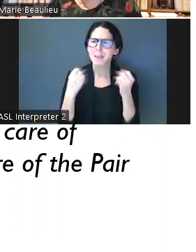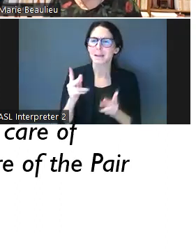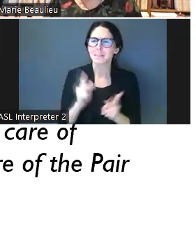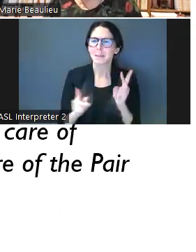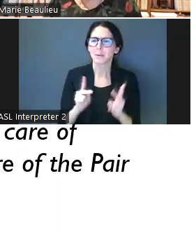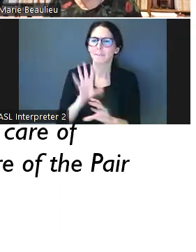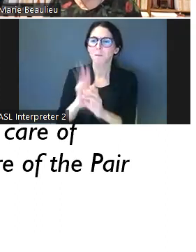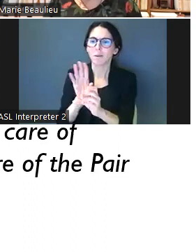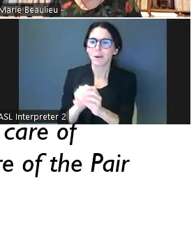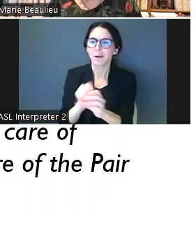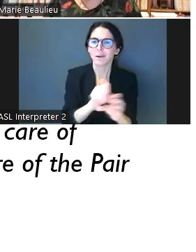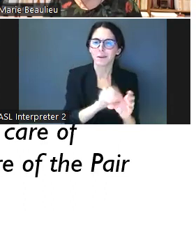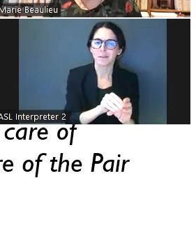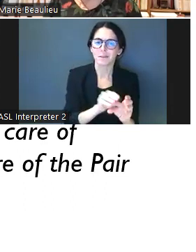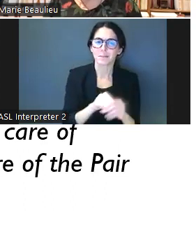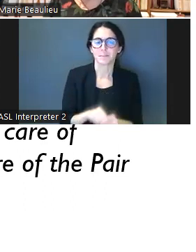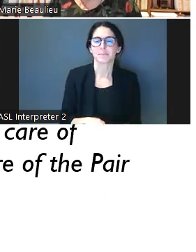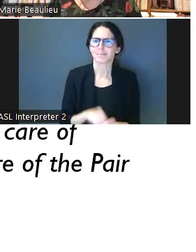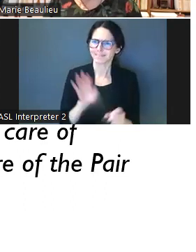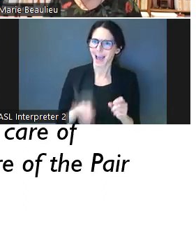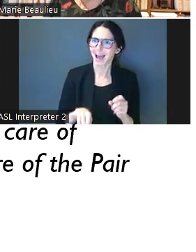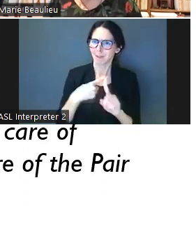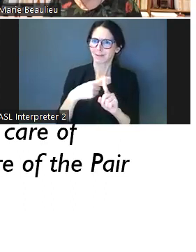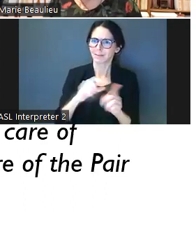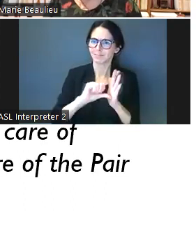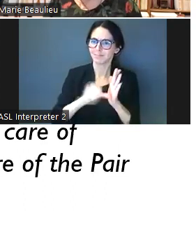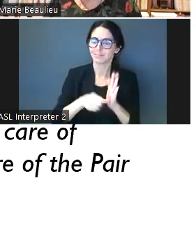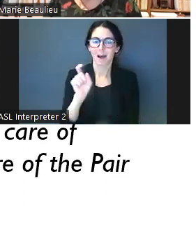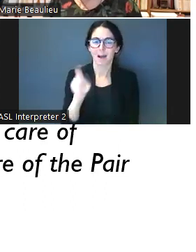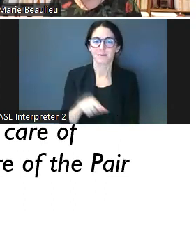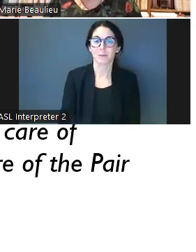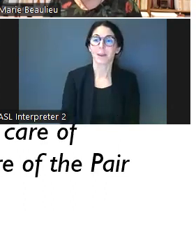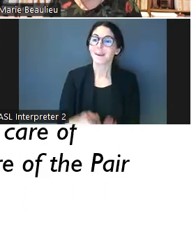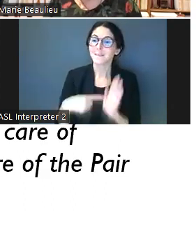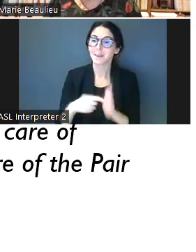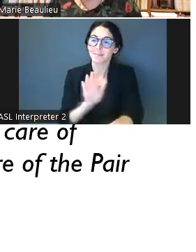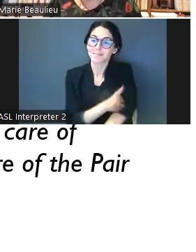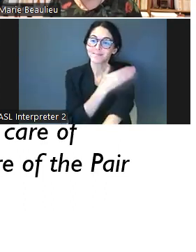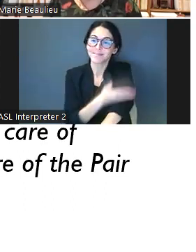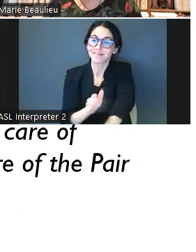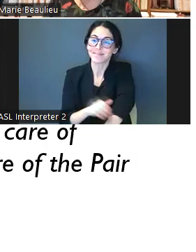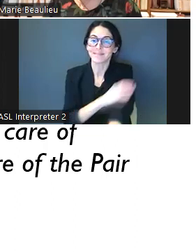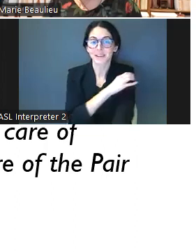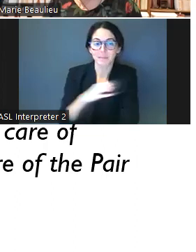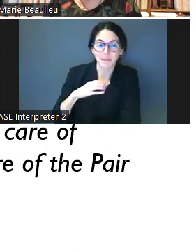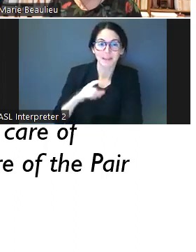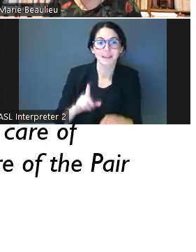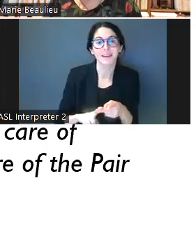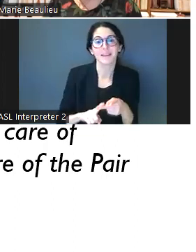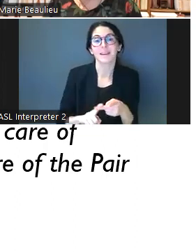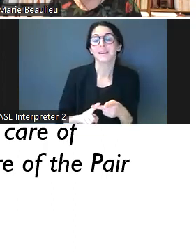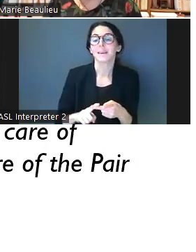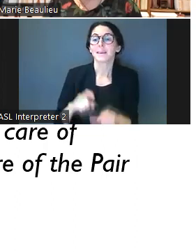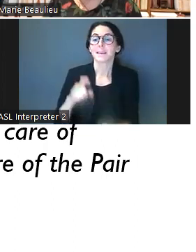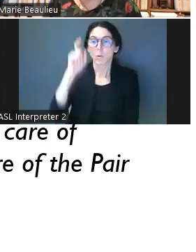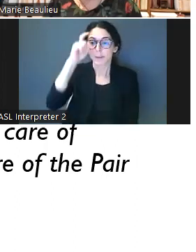of things. This must be also emphasized. There is the choir committee, a resident advisory committee. There's a group that